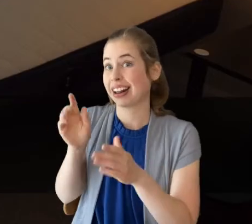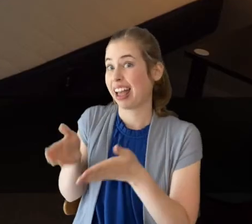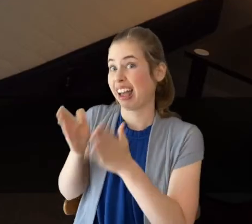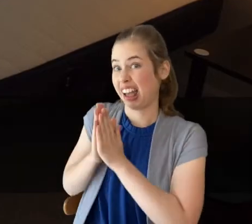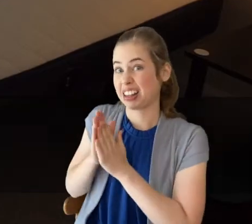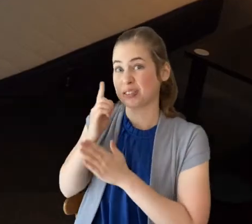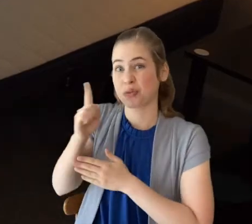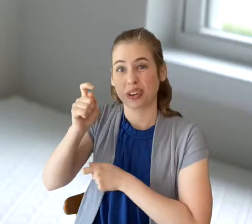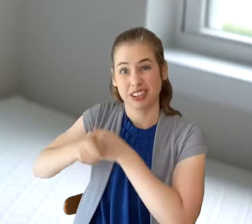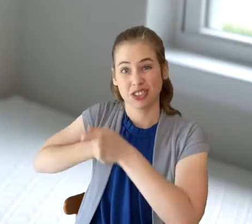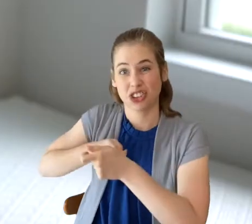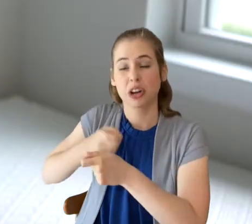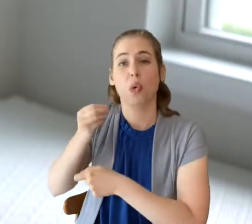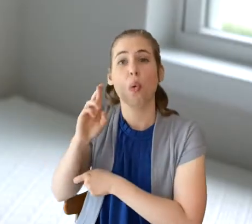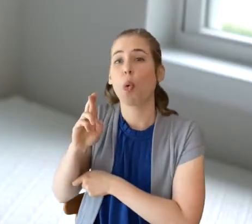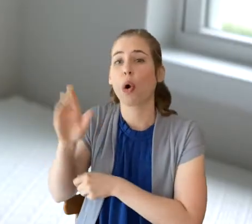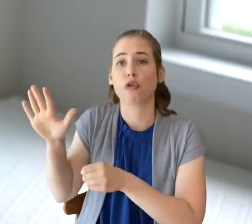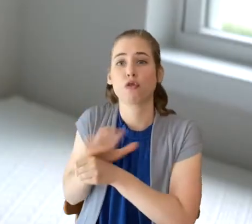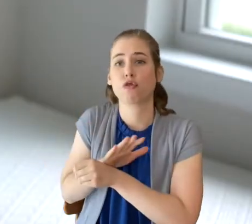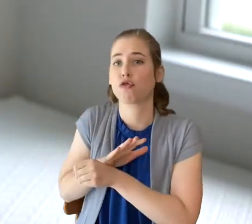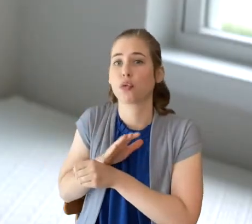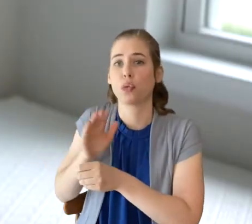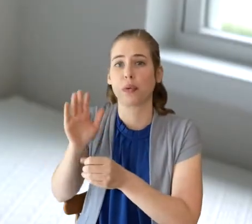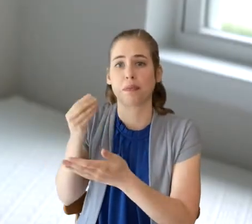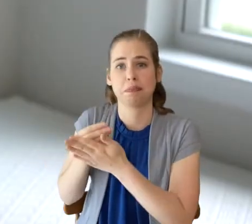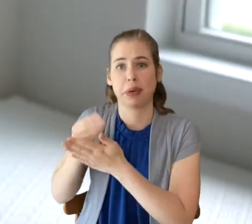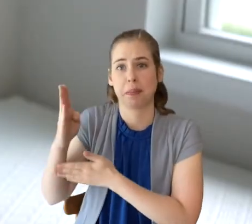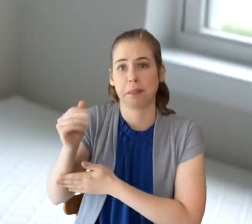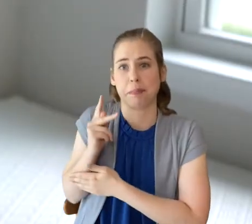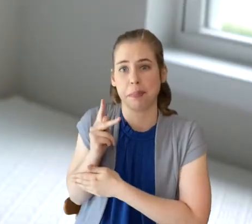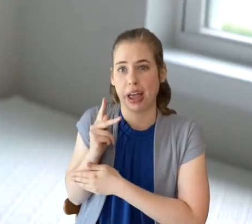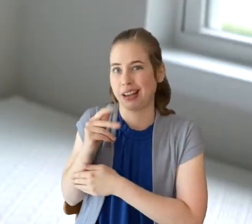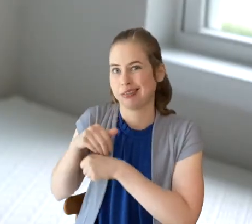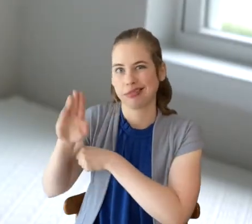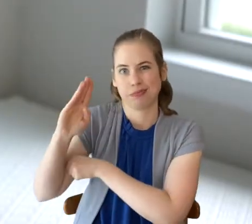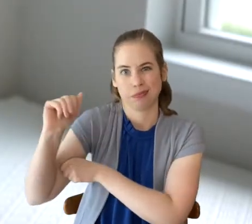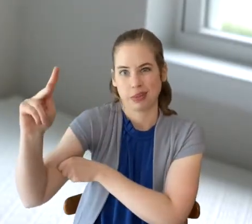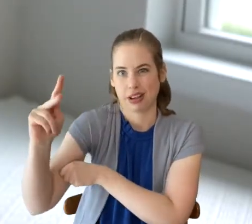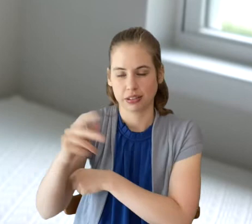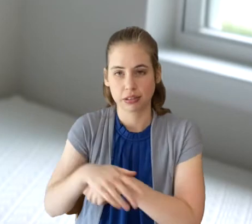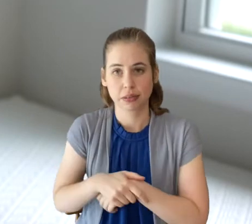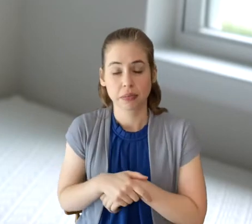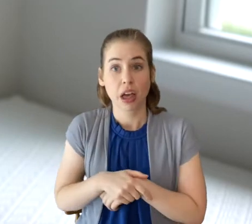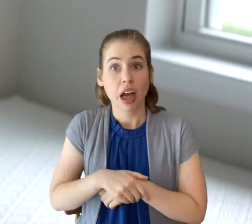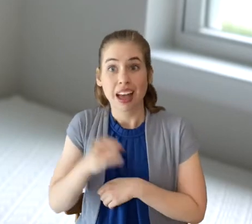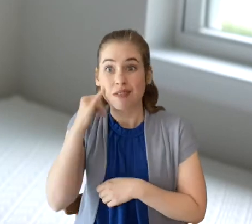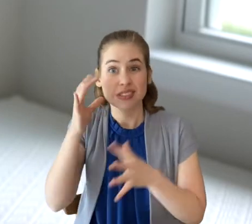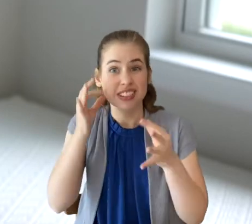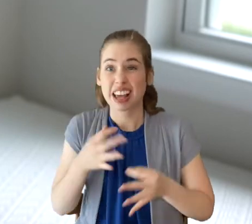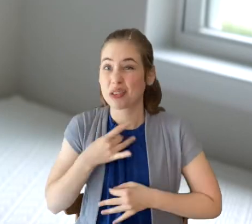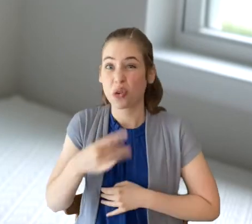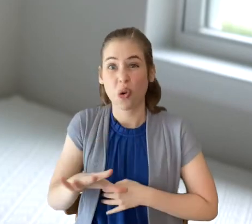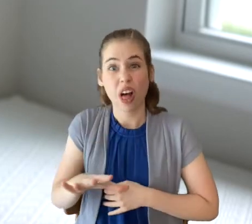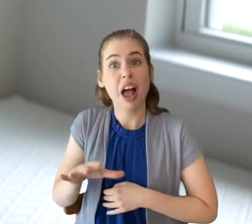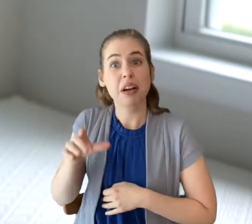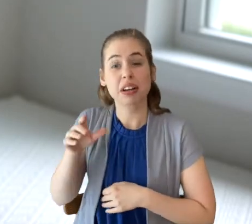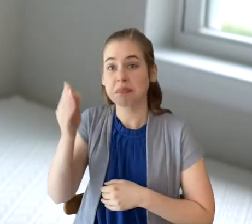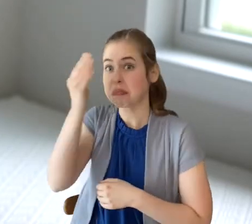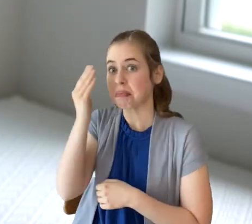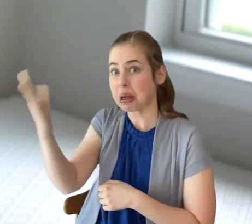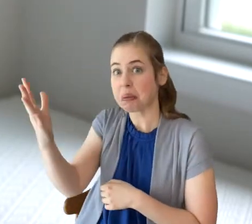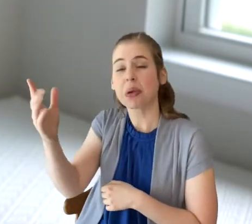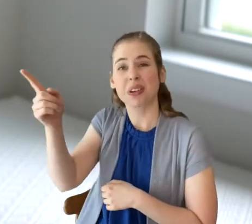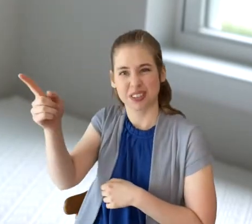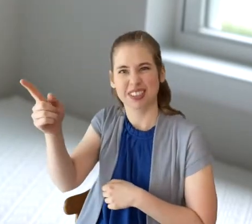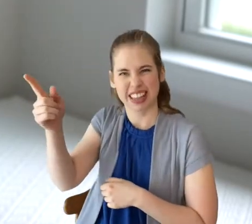full return. WinkBeds will not only provide you with a full refund, they'll actually let you keep the mattress until you've found